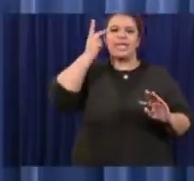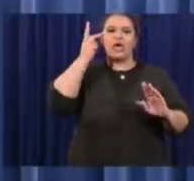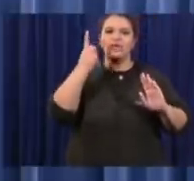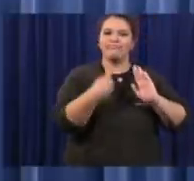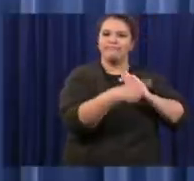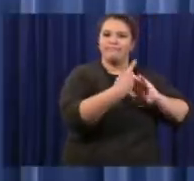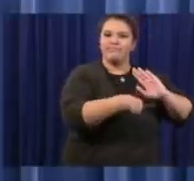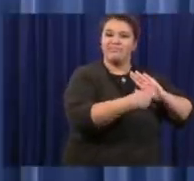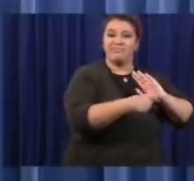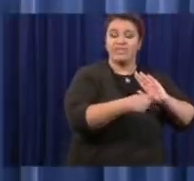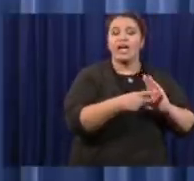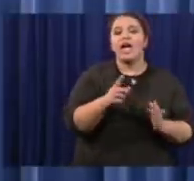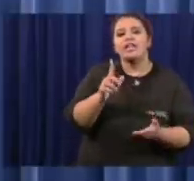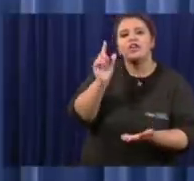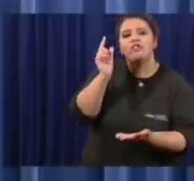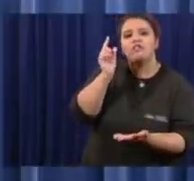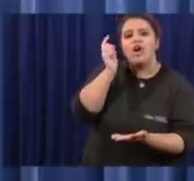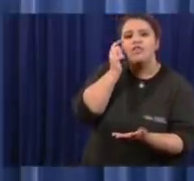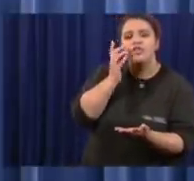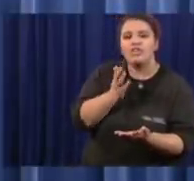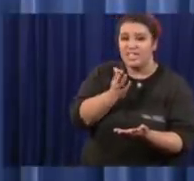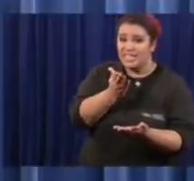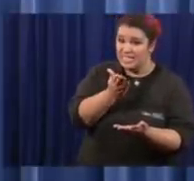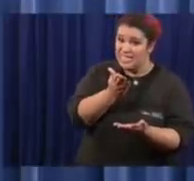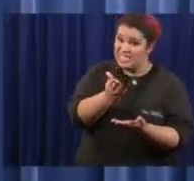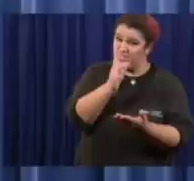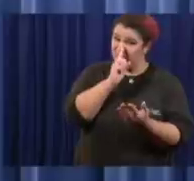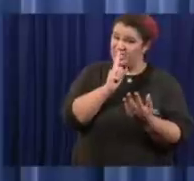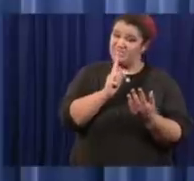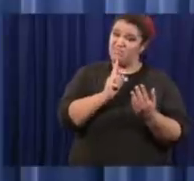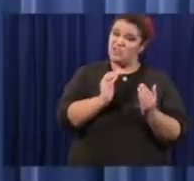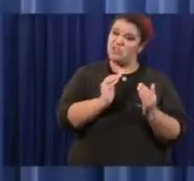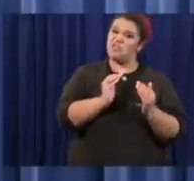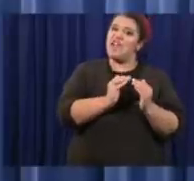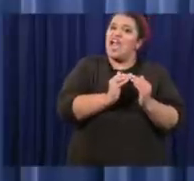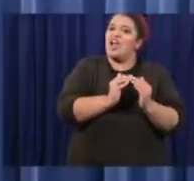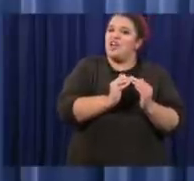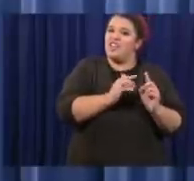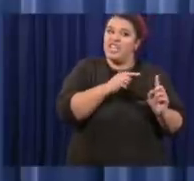it really fair for her to get all this vitriol considering you're the decision maker?